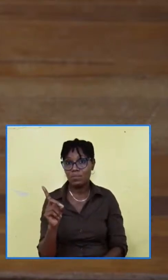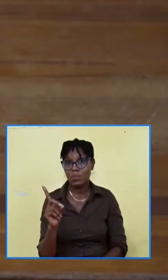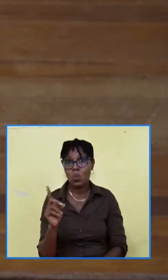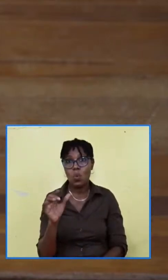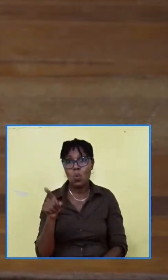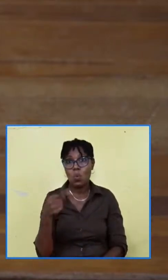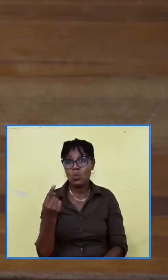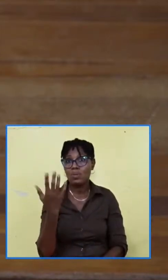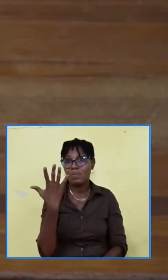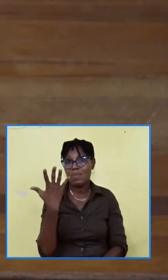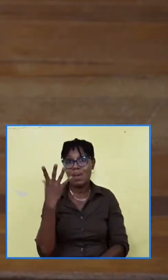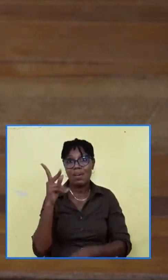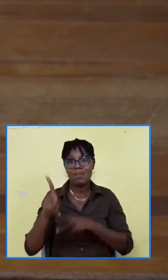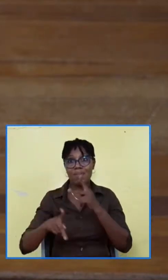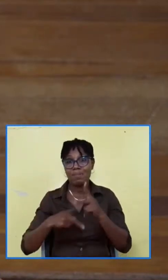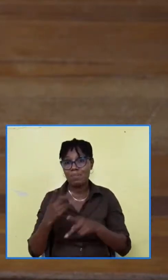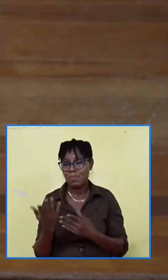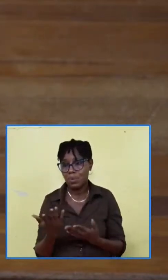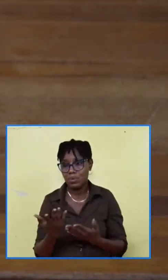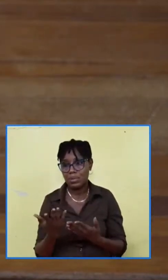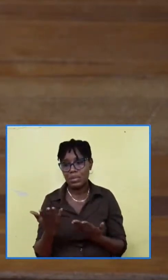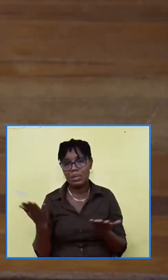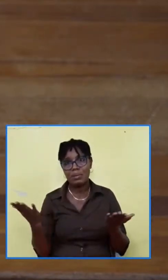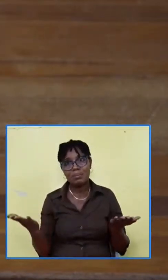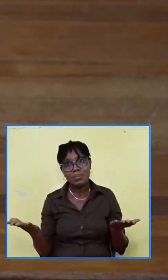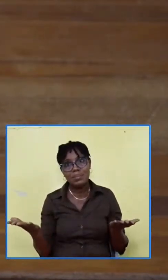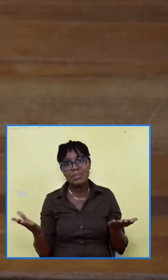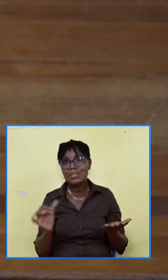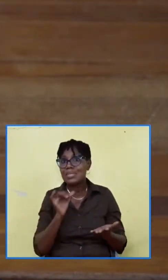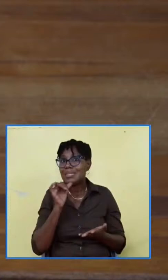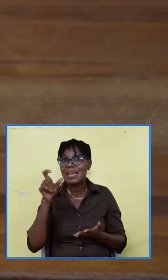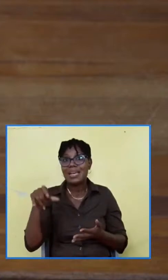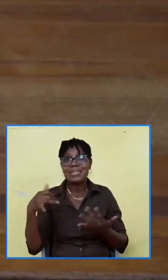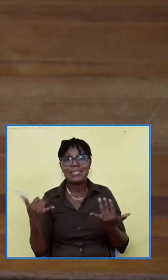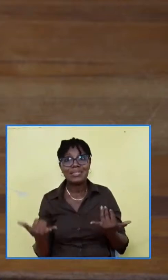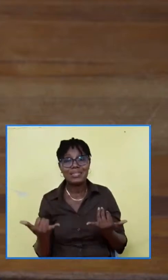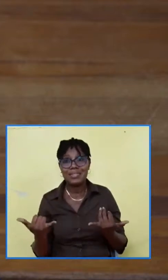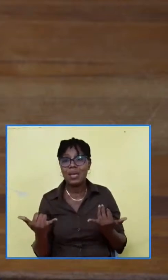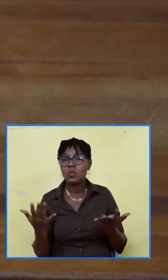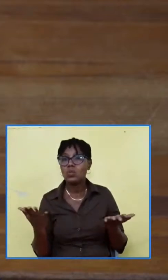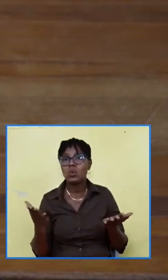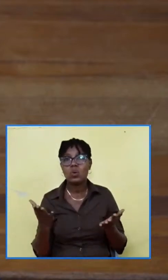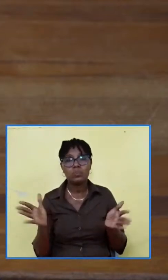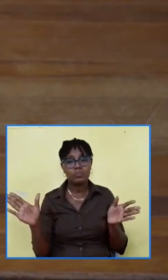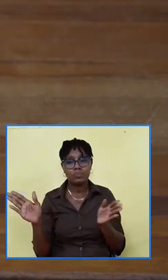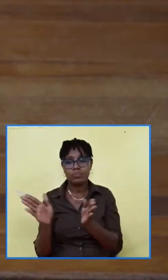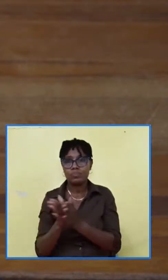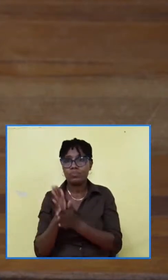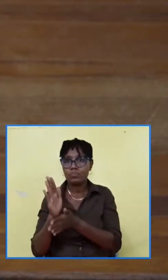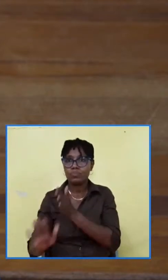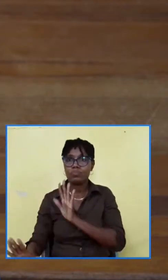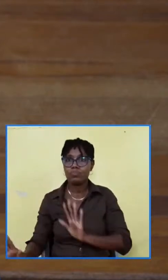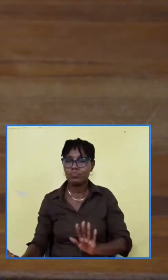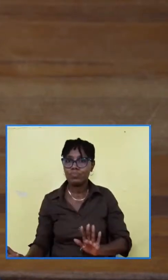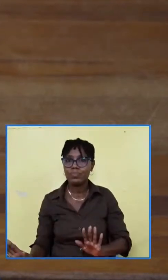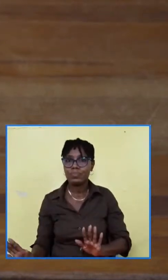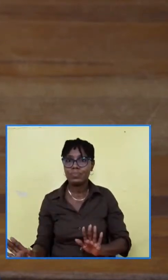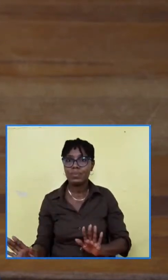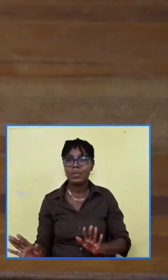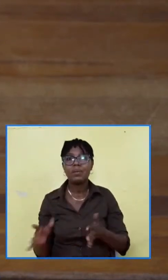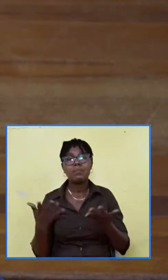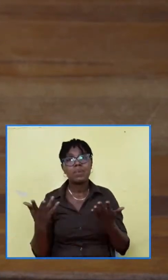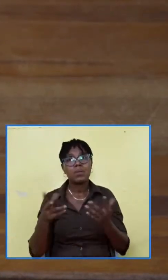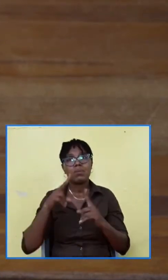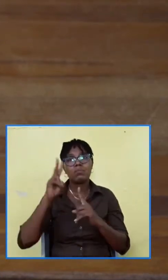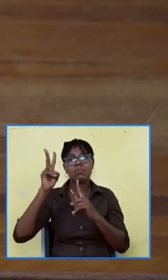that. As the country doesn't need it anymore, you move away. So it is no longer a right. You have to